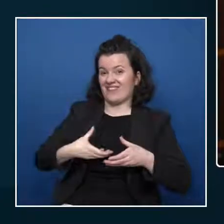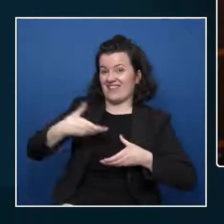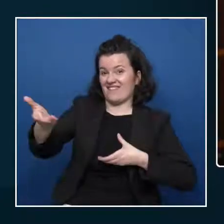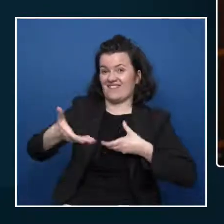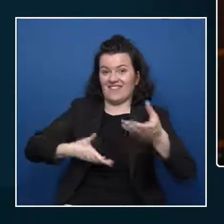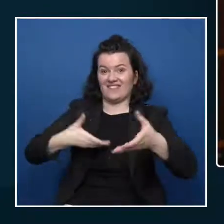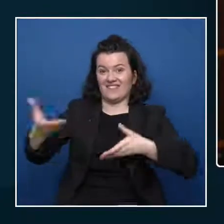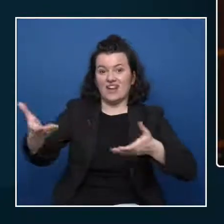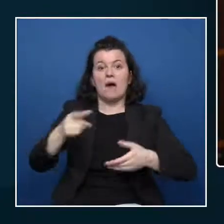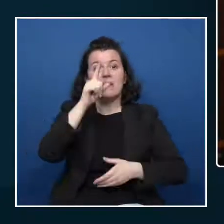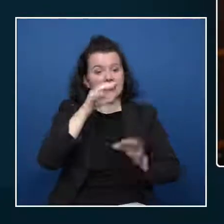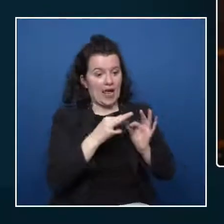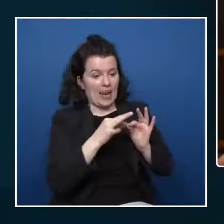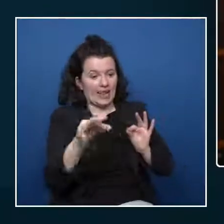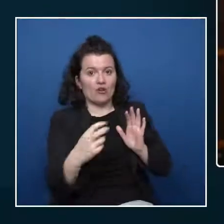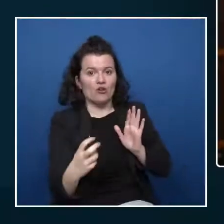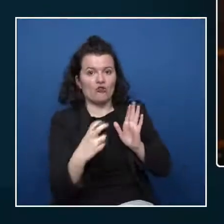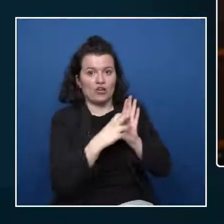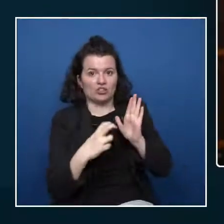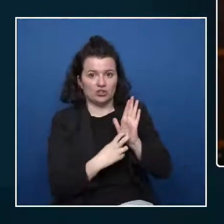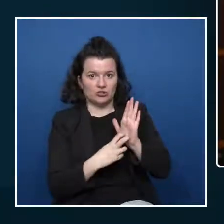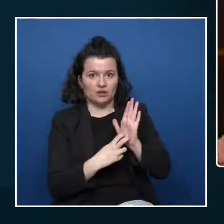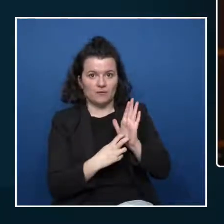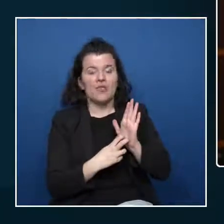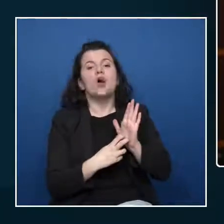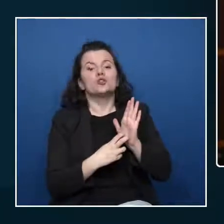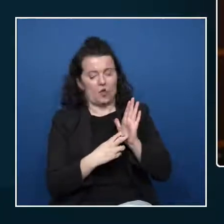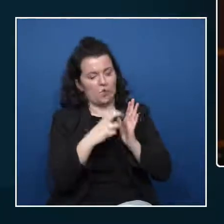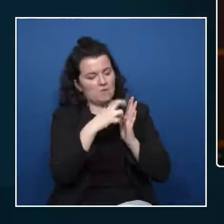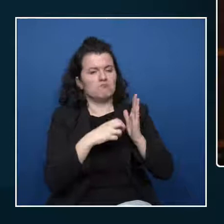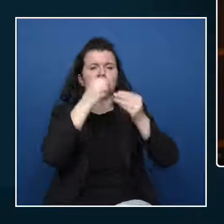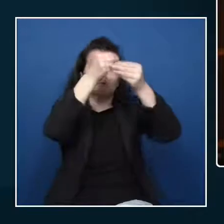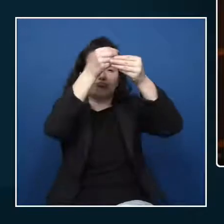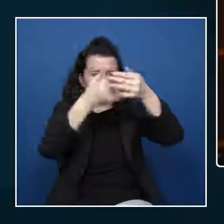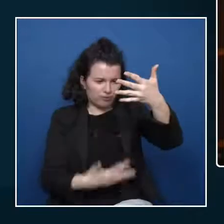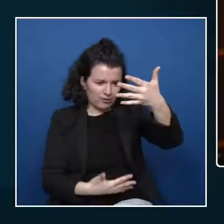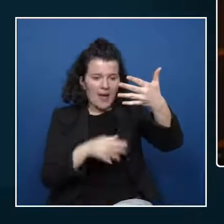registers through that link. Not to everyone, but they will pick a few from the